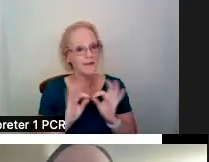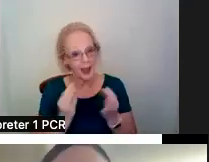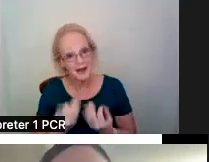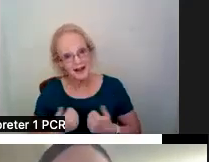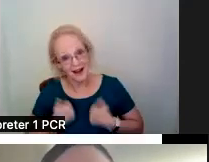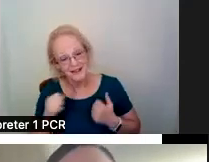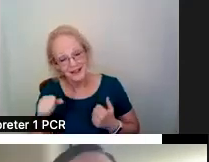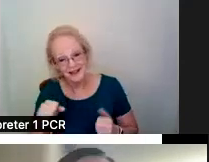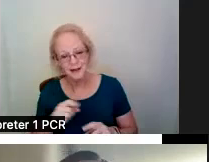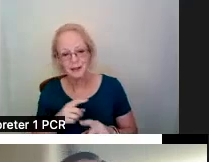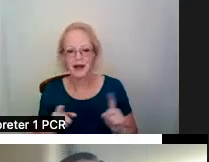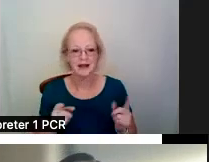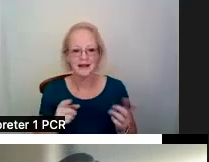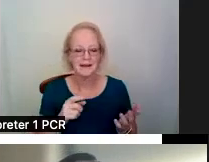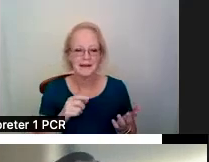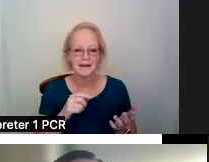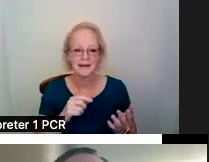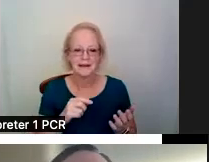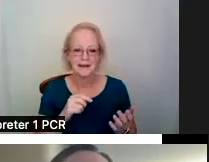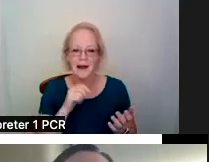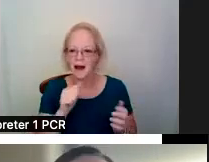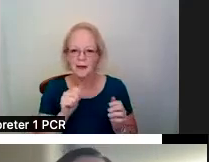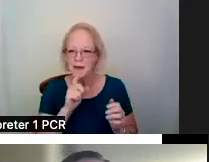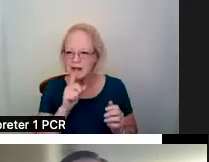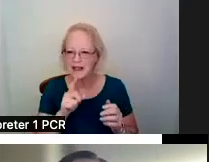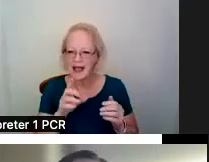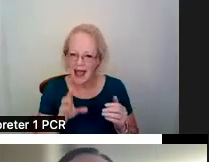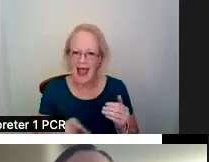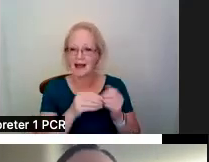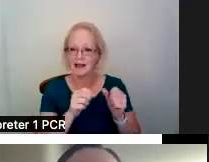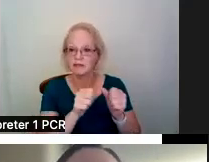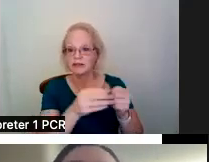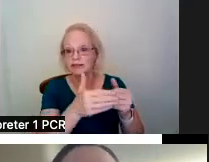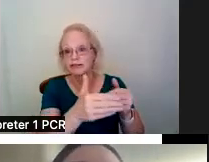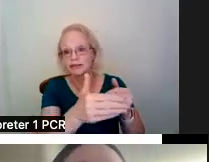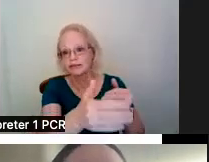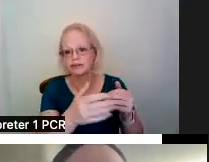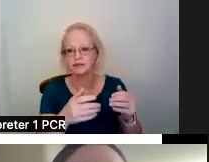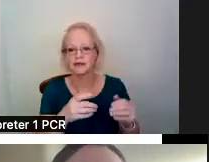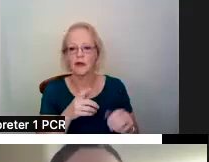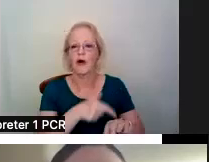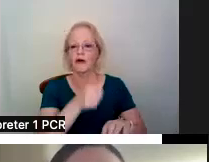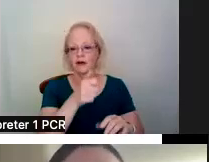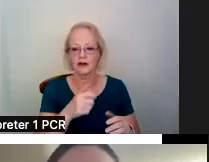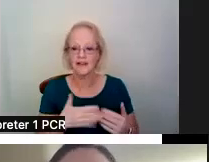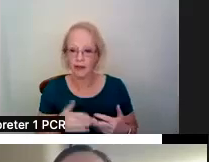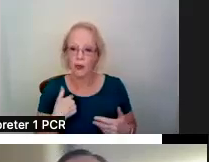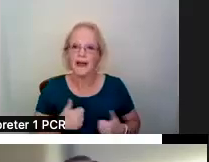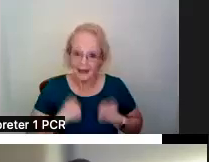it's unlikely that we are able to add to the workforce for as much longer as we are